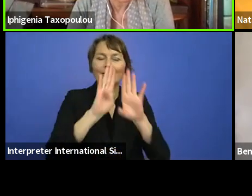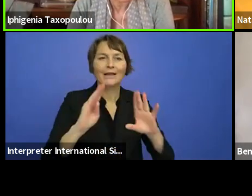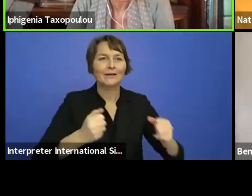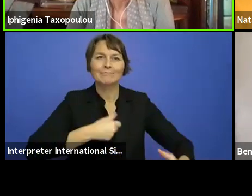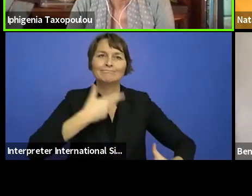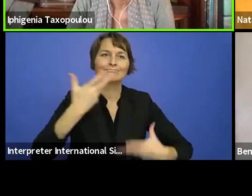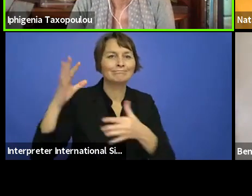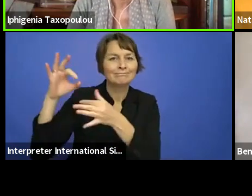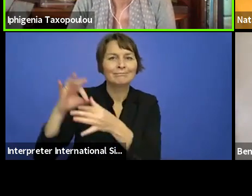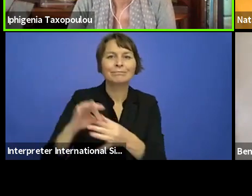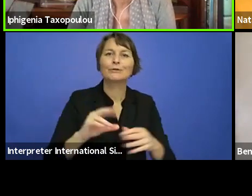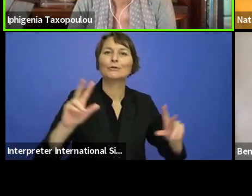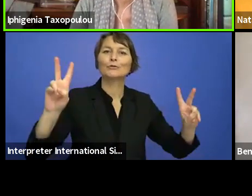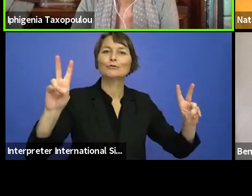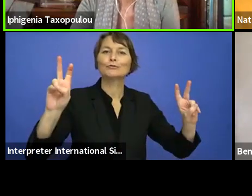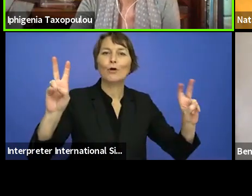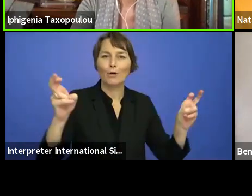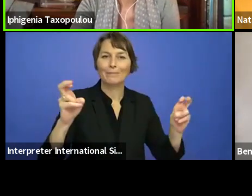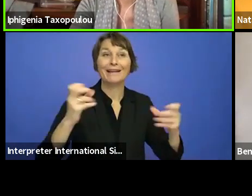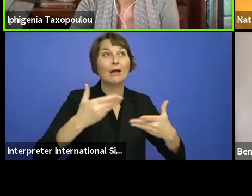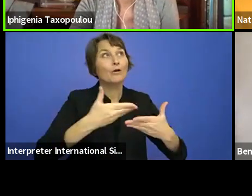change.